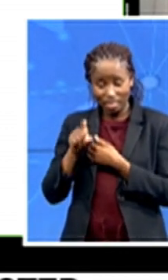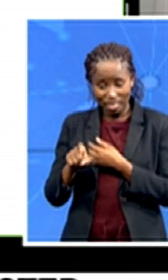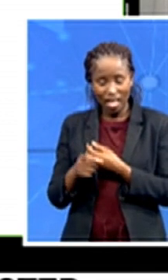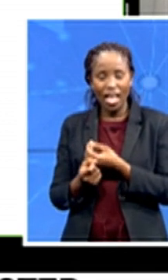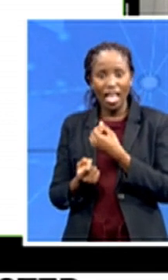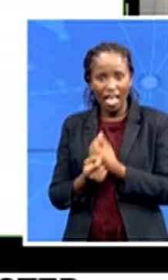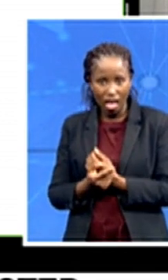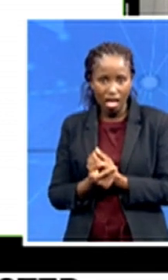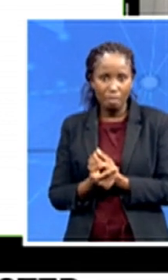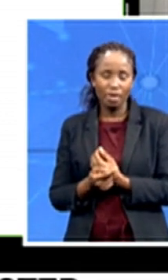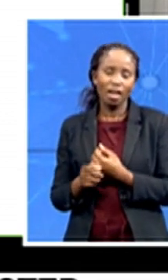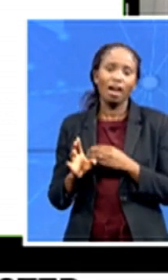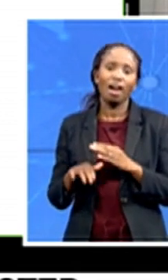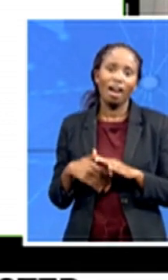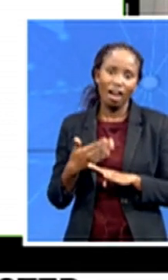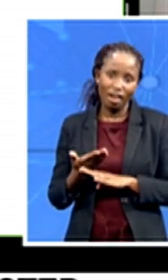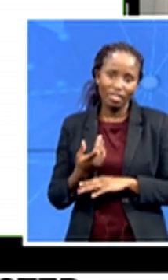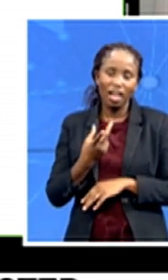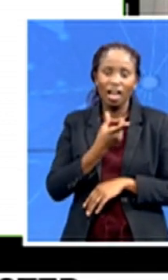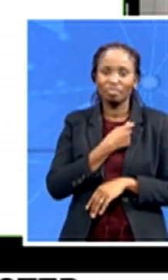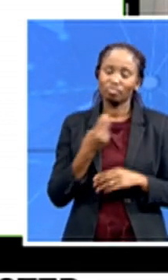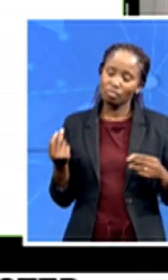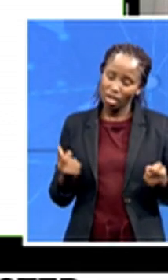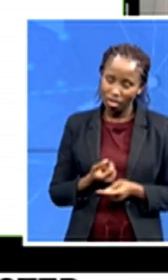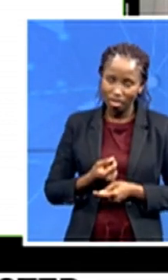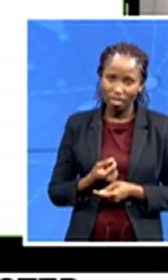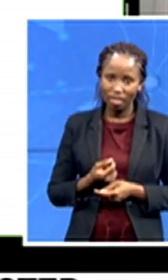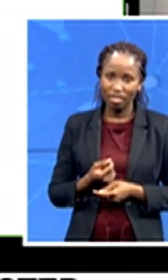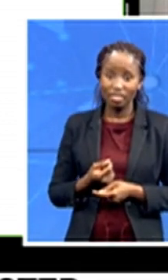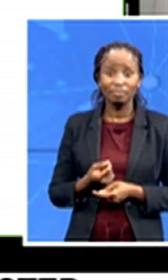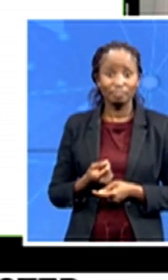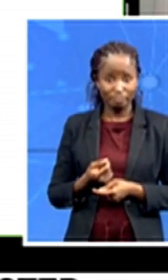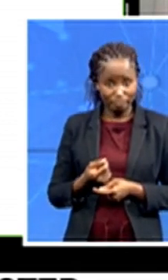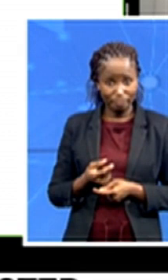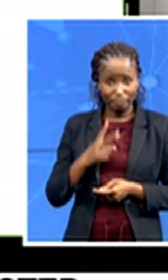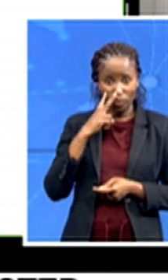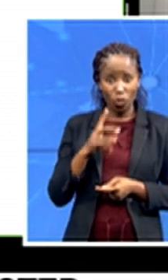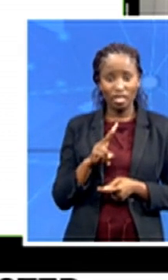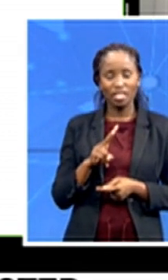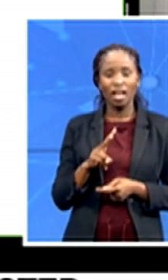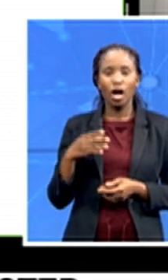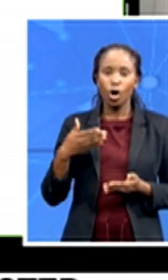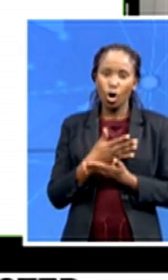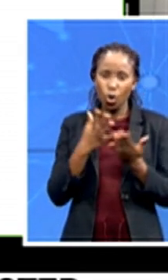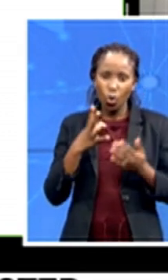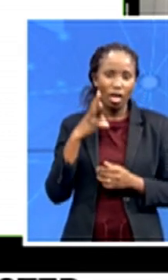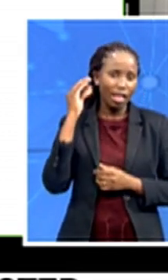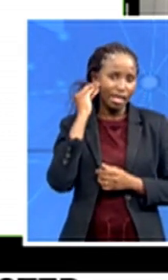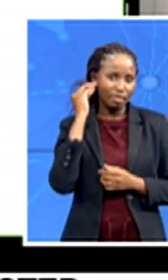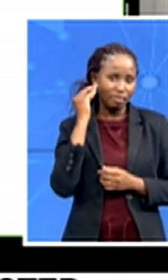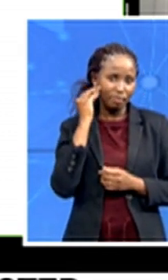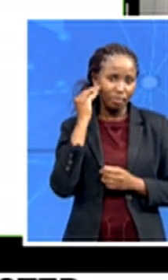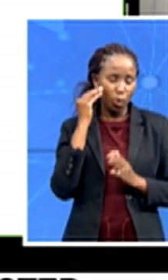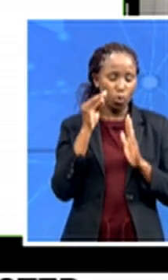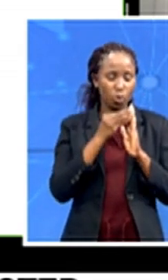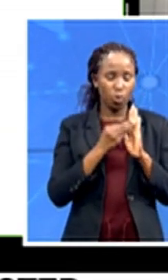seen, all this data are being considered before we come to a conclusion to say